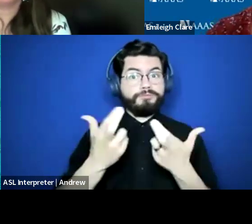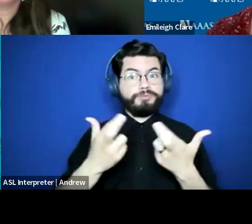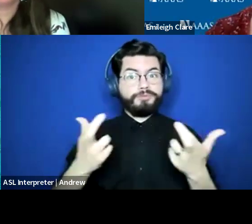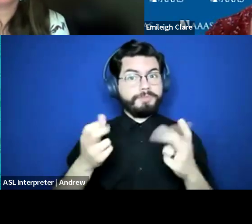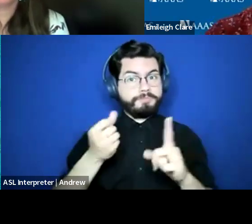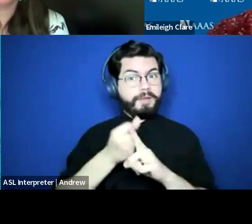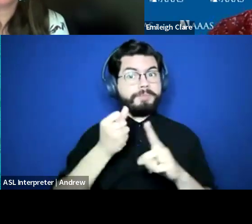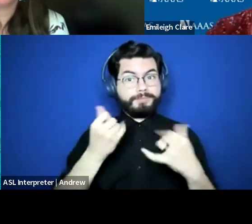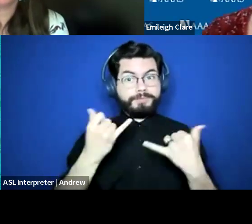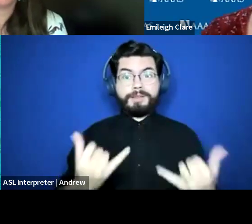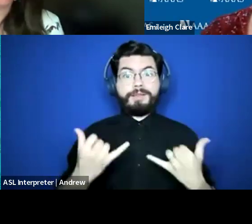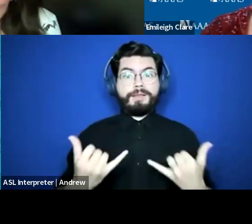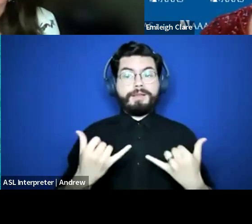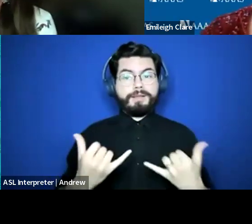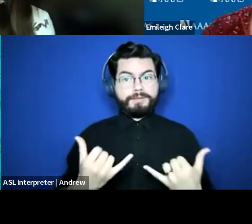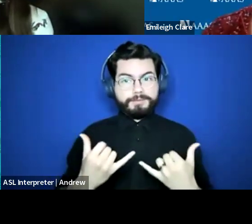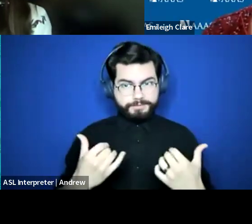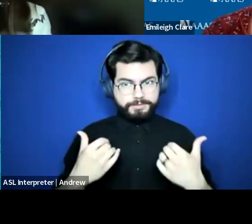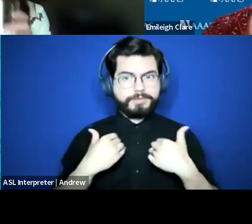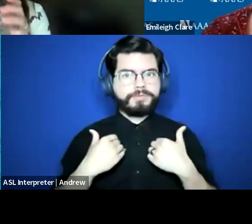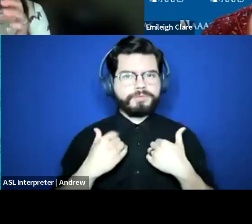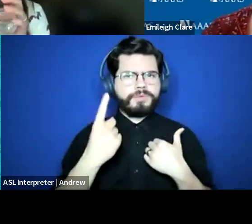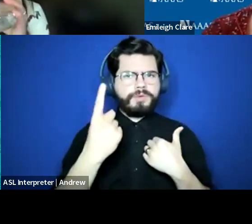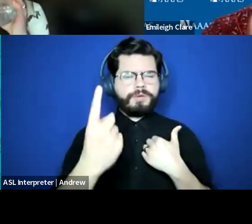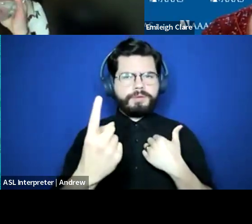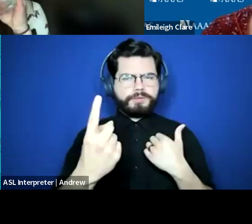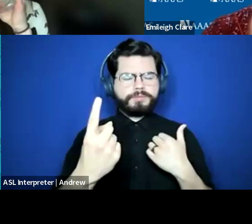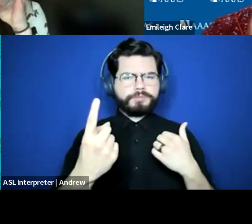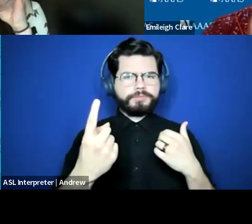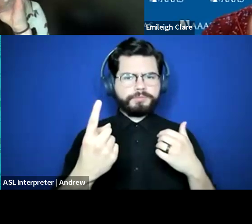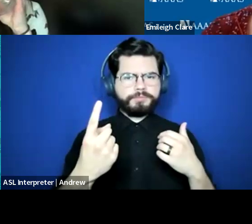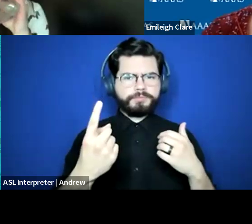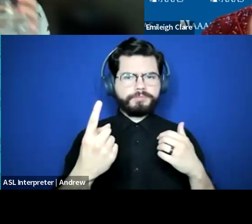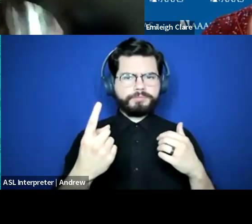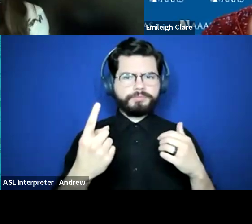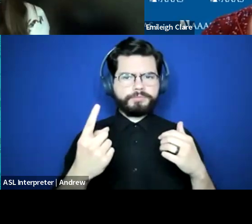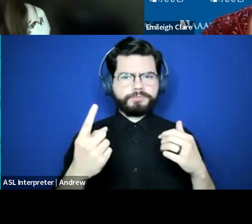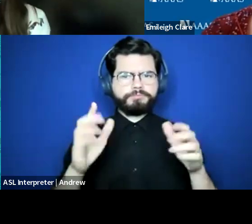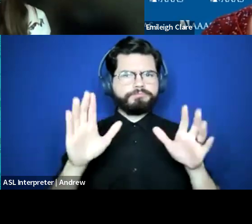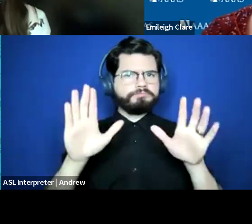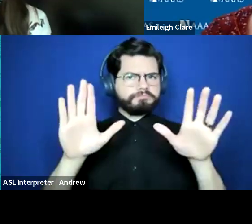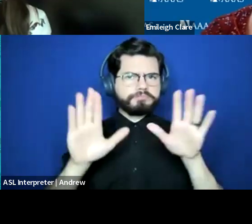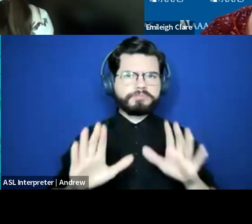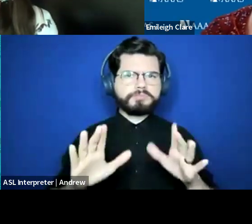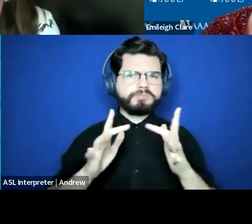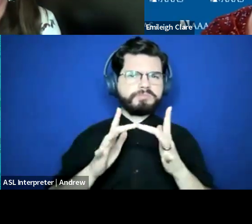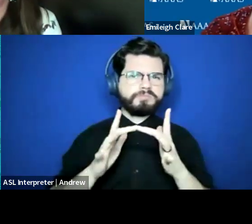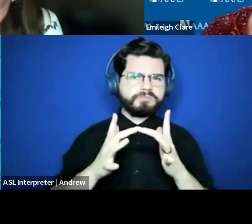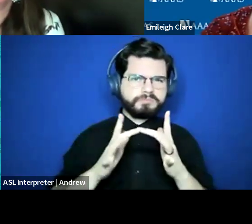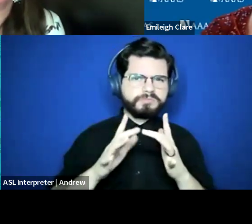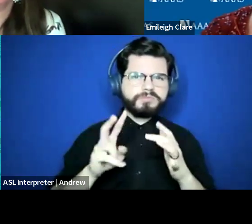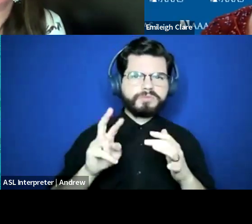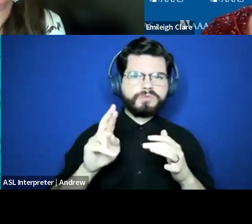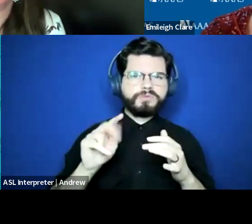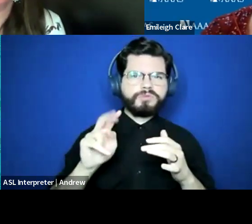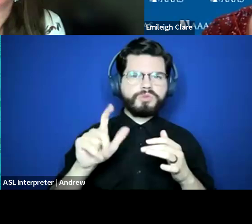So we do have one really awesome virtual kind of small conference that we've